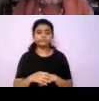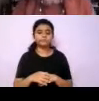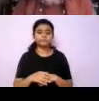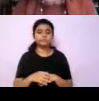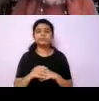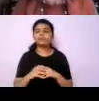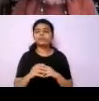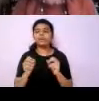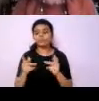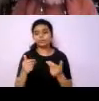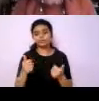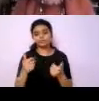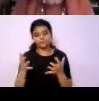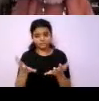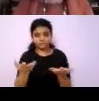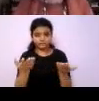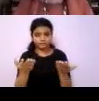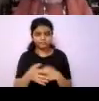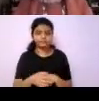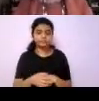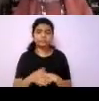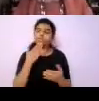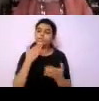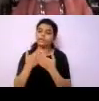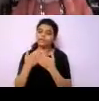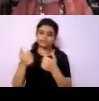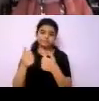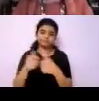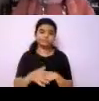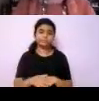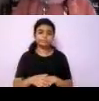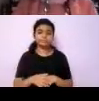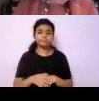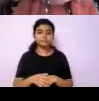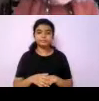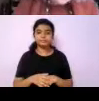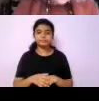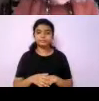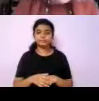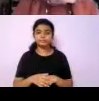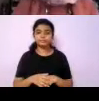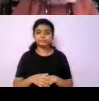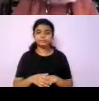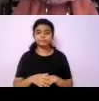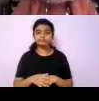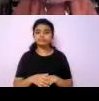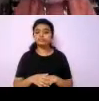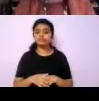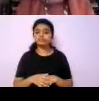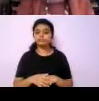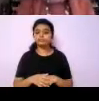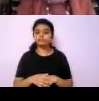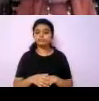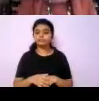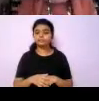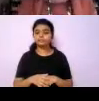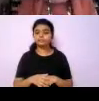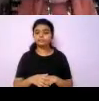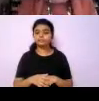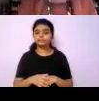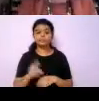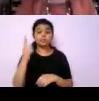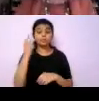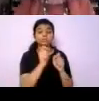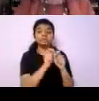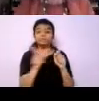Okay. Carry on, ma'am. Okay, thank you. So the first definition